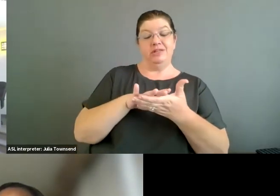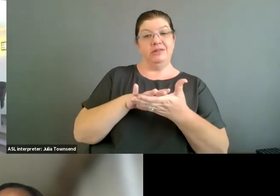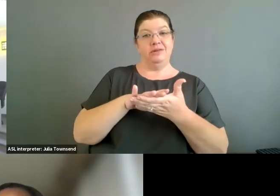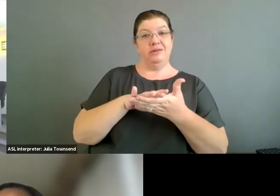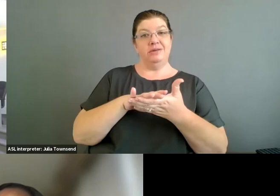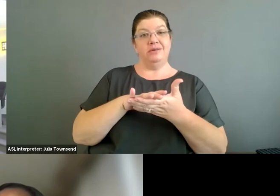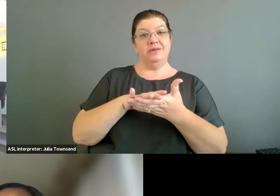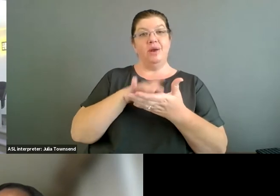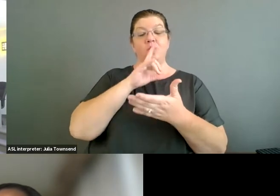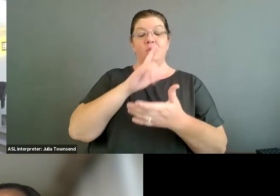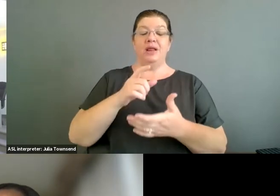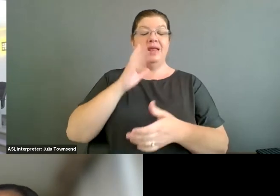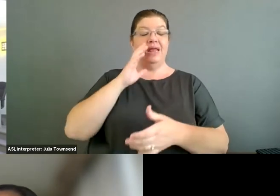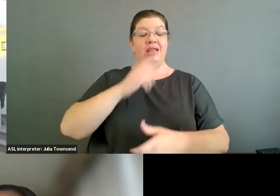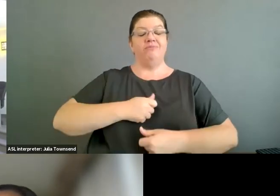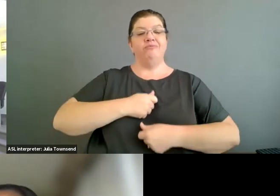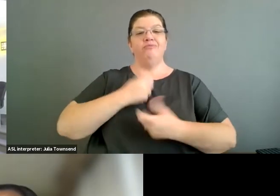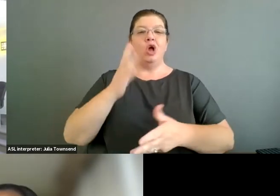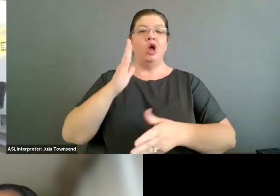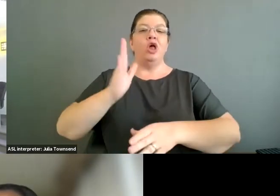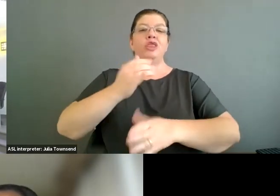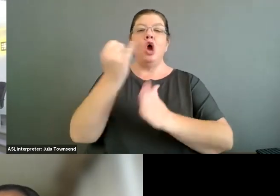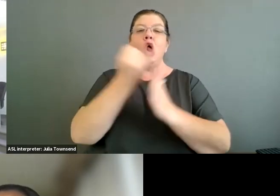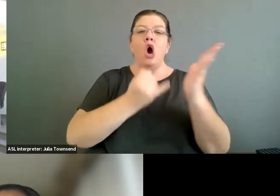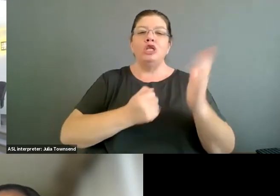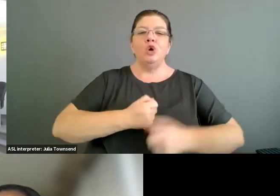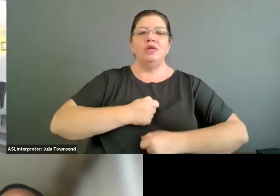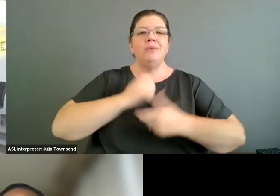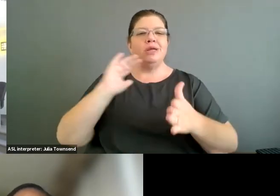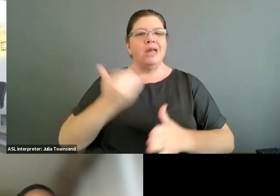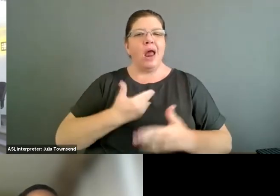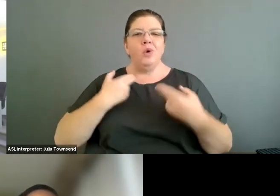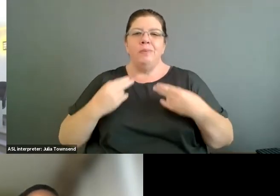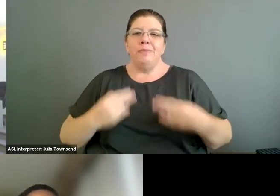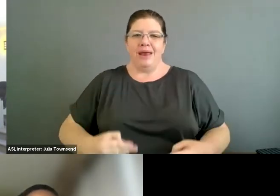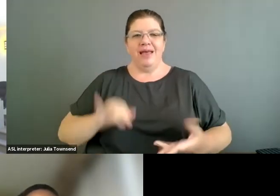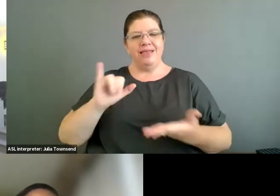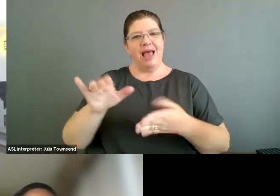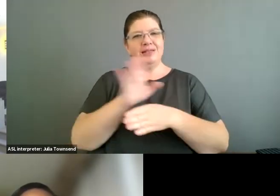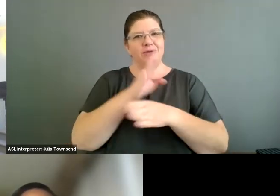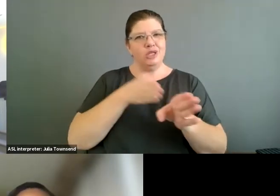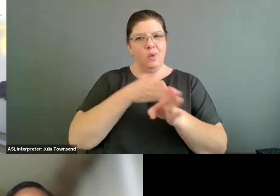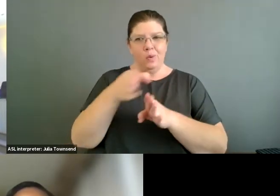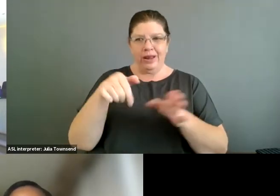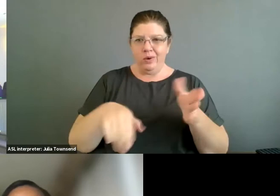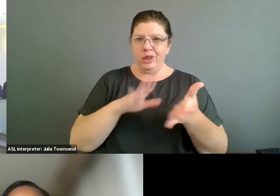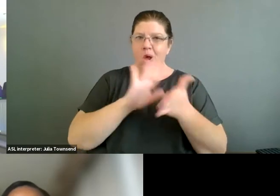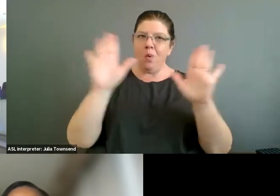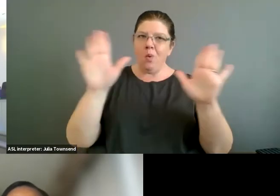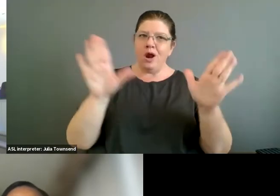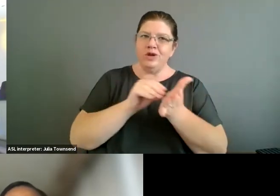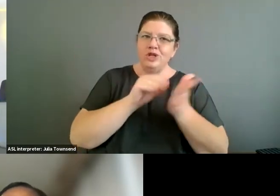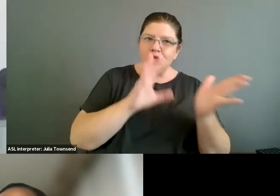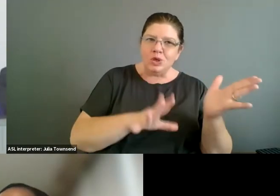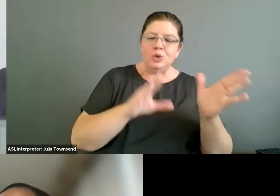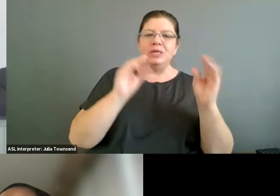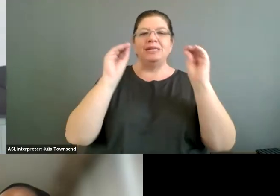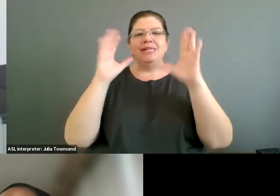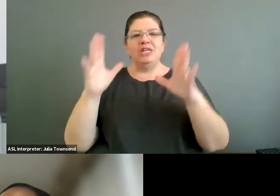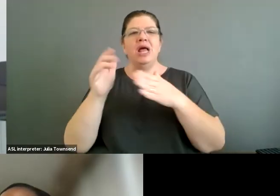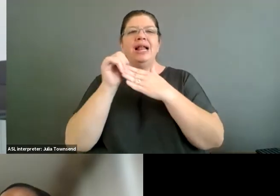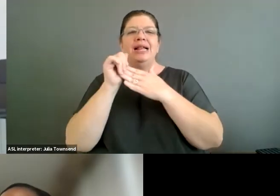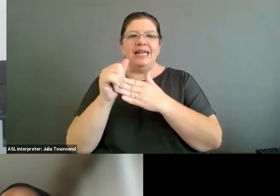are an expression of our humanity. And that is the business that we're in with all of our wonderful students, teachers, leaders in